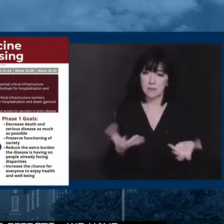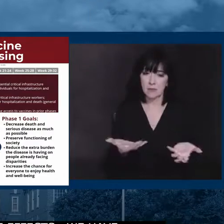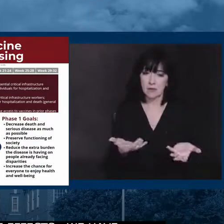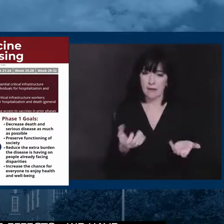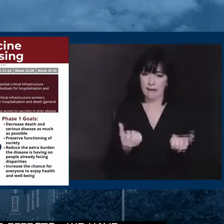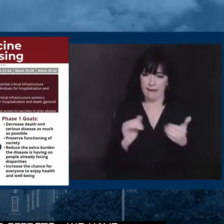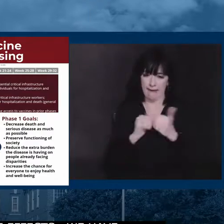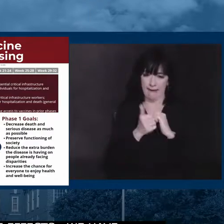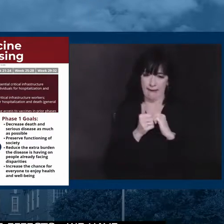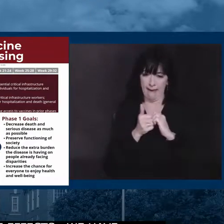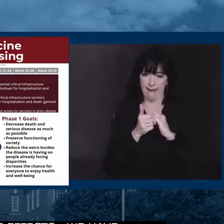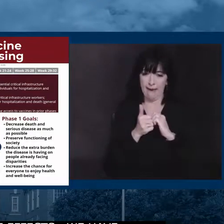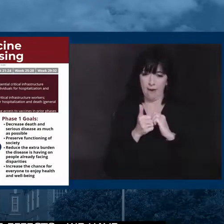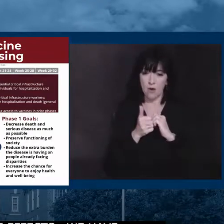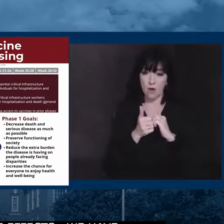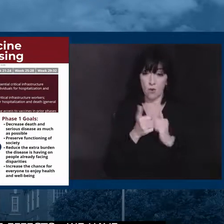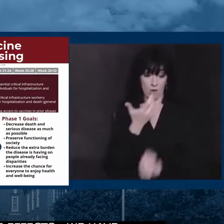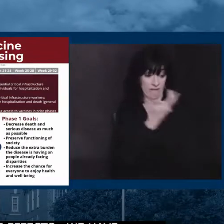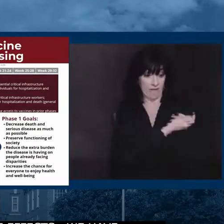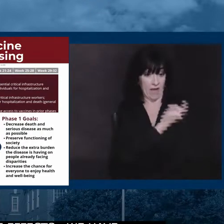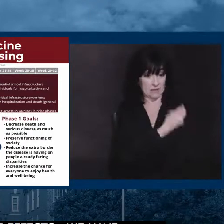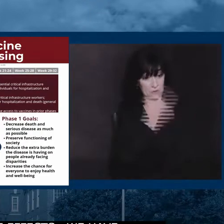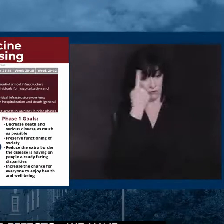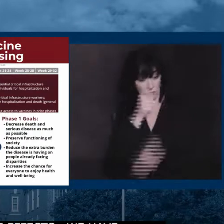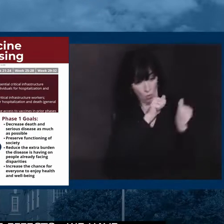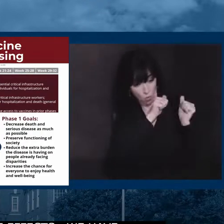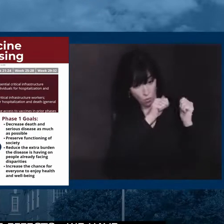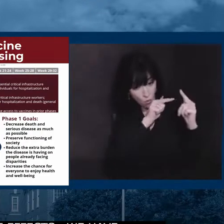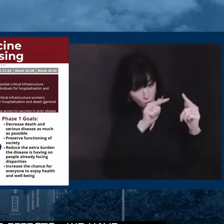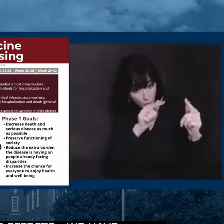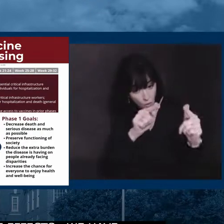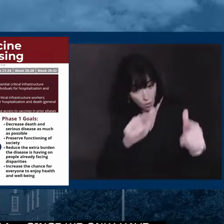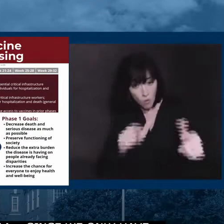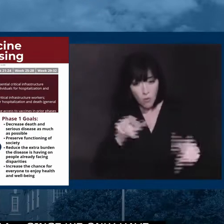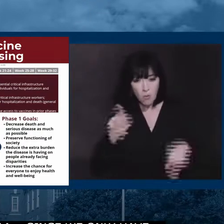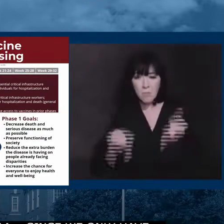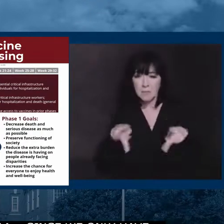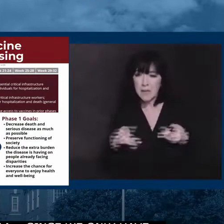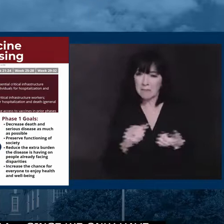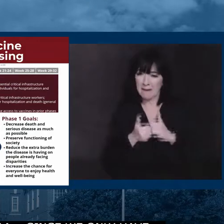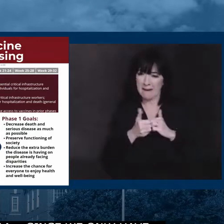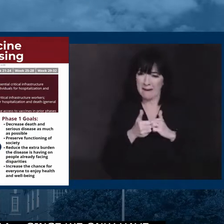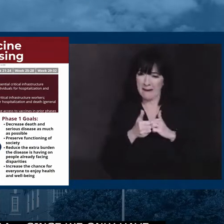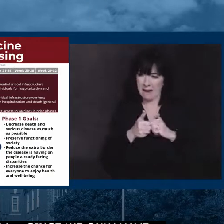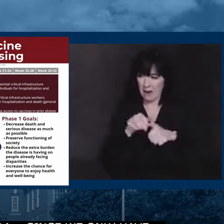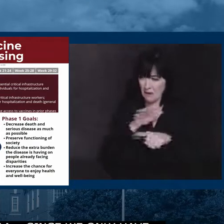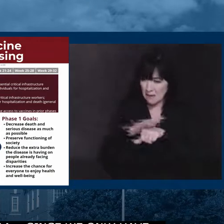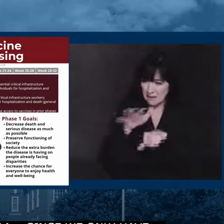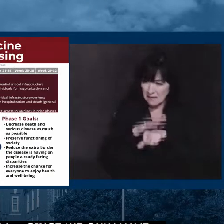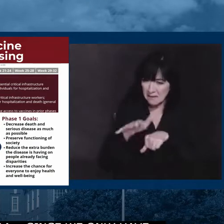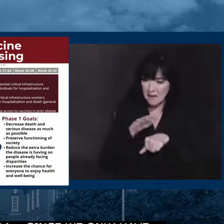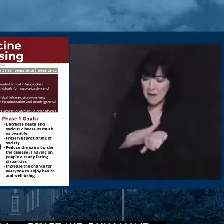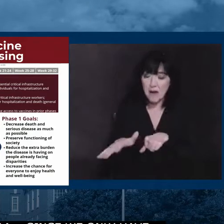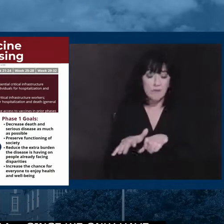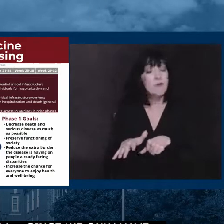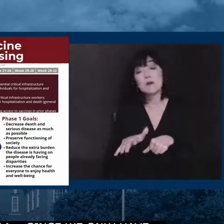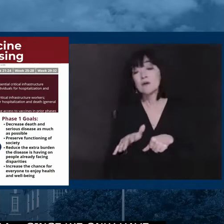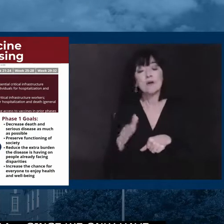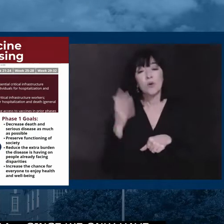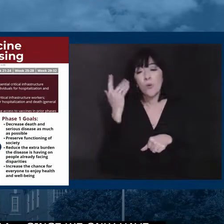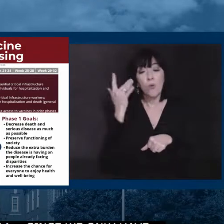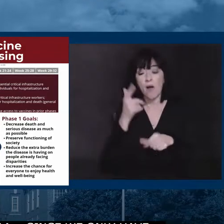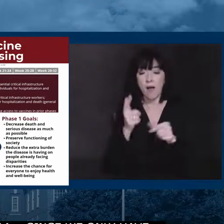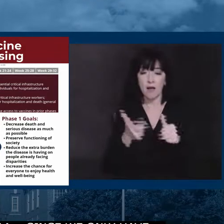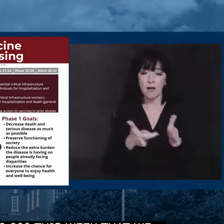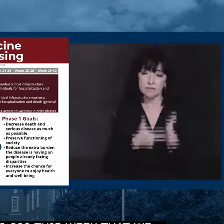than 9,000 this week that we're starting with, it's really important that we prioritize we get it to